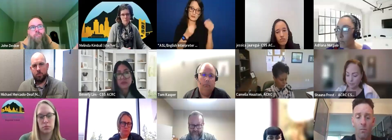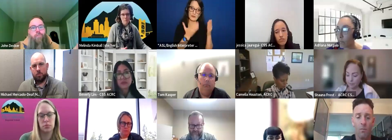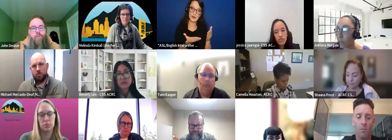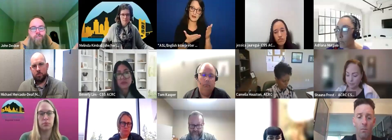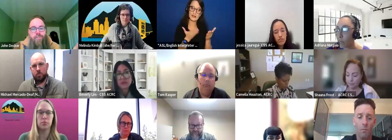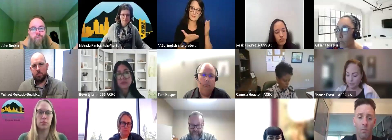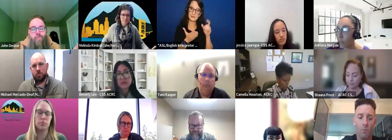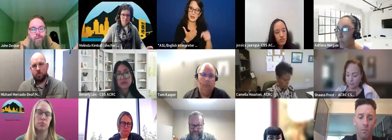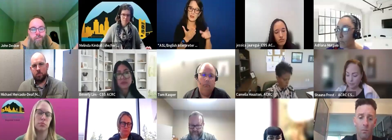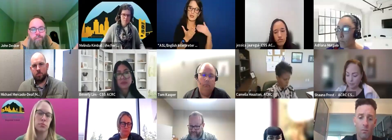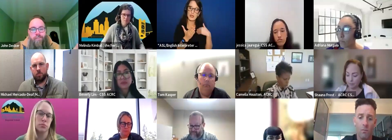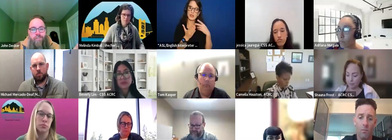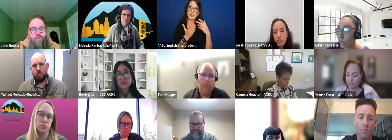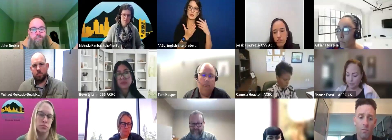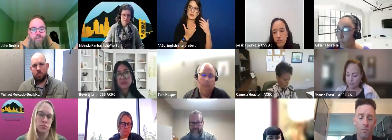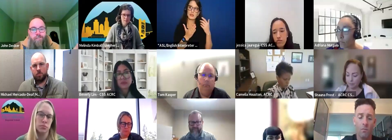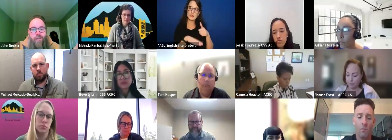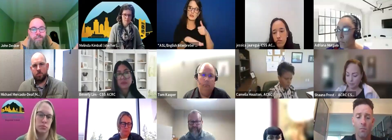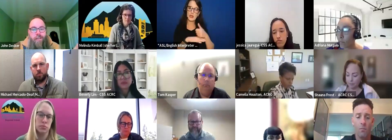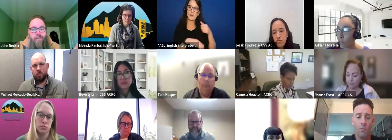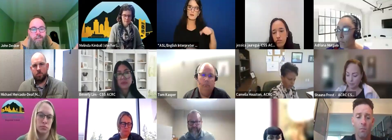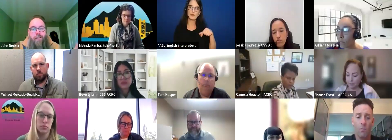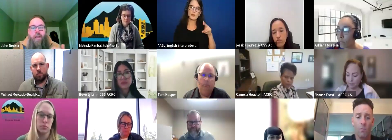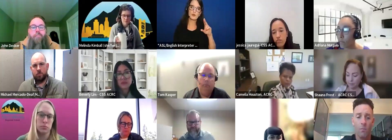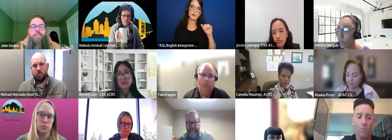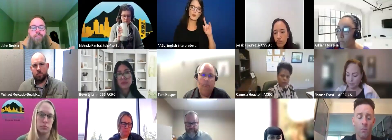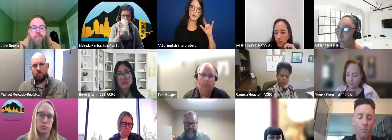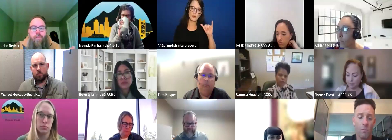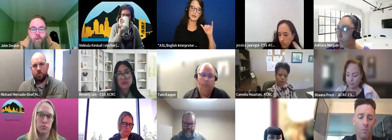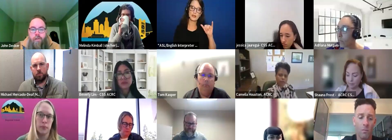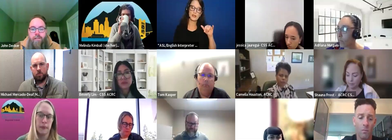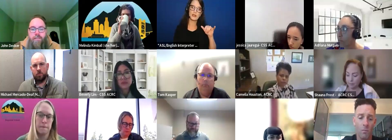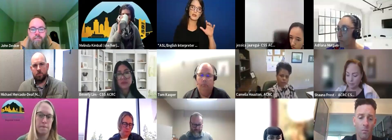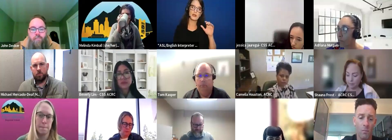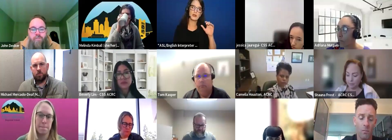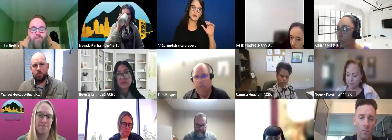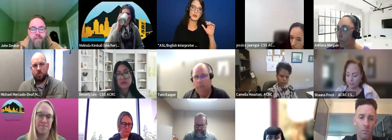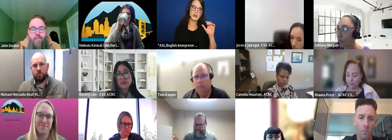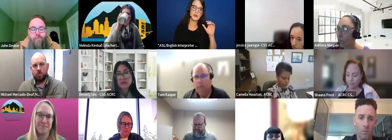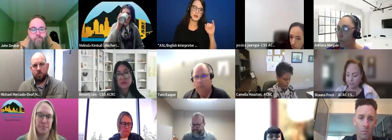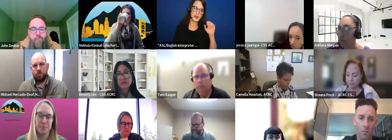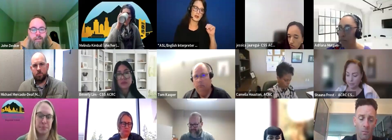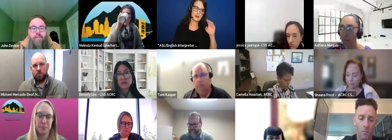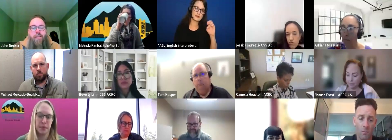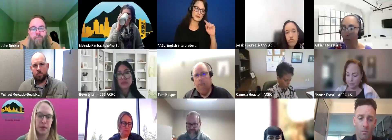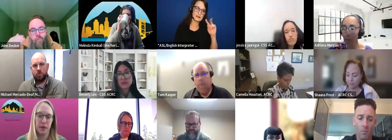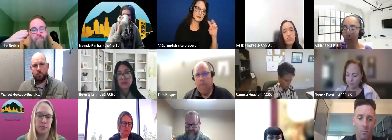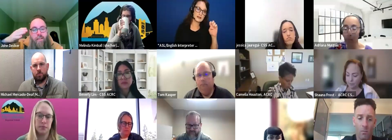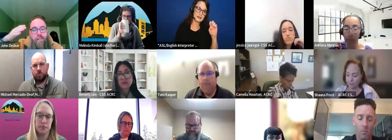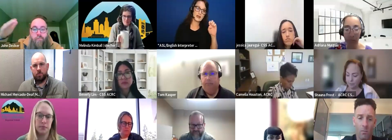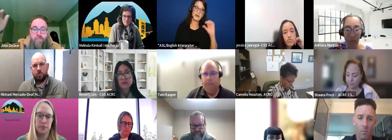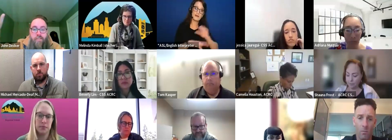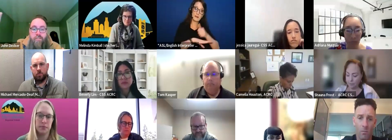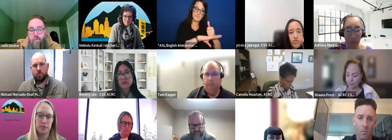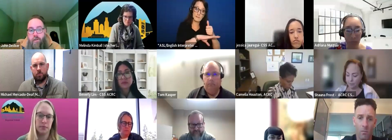from like June 1st to June 30th of this year to get the rate study might be different than the quality incentive measures that they put in place if the